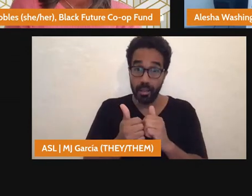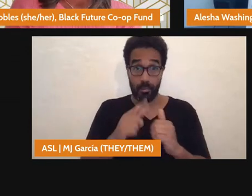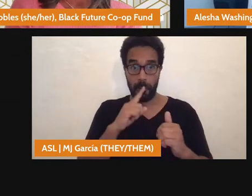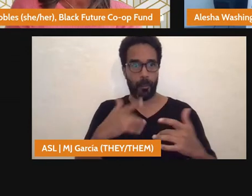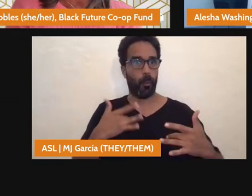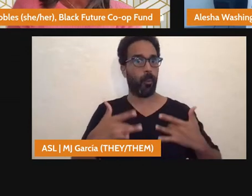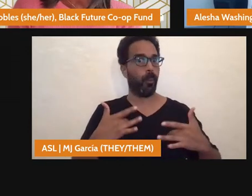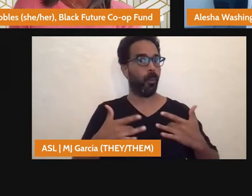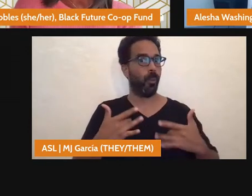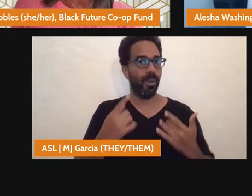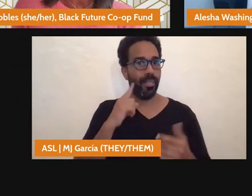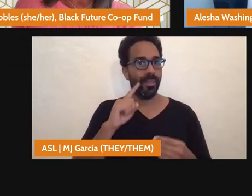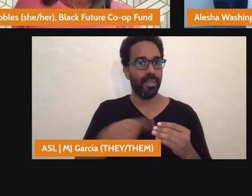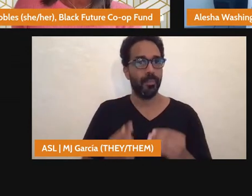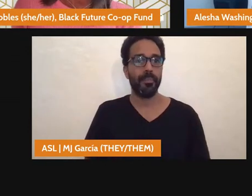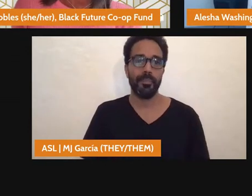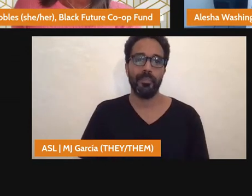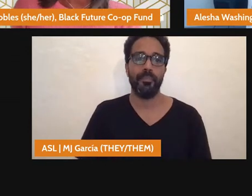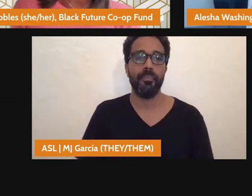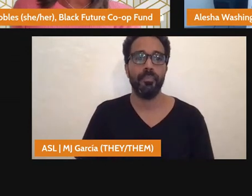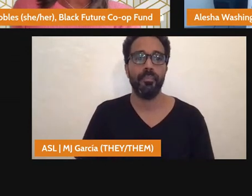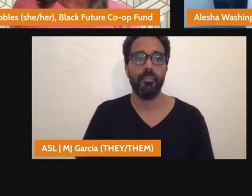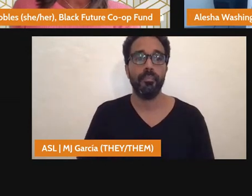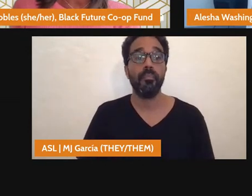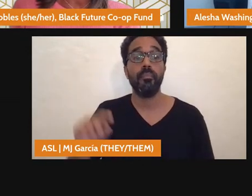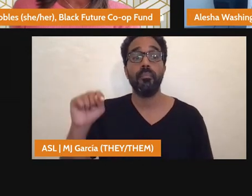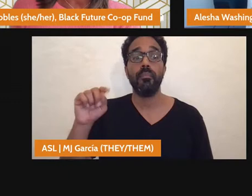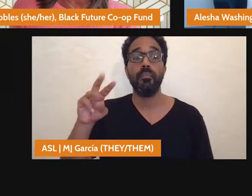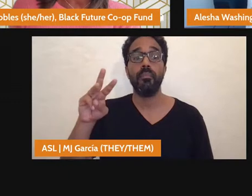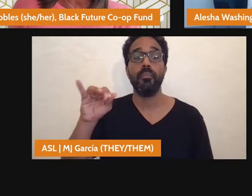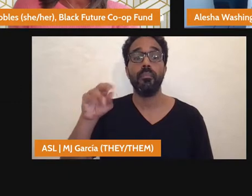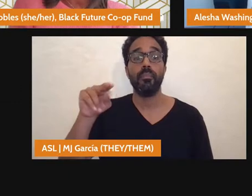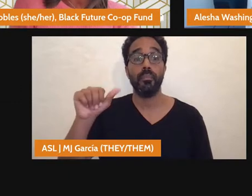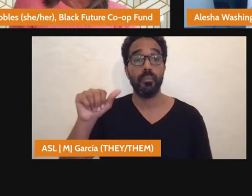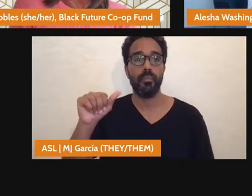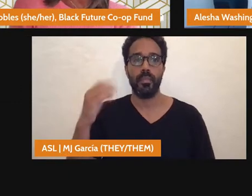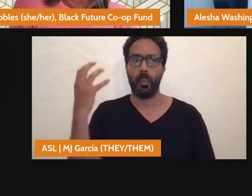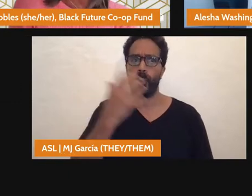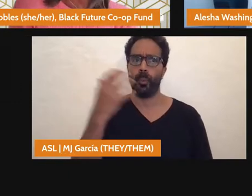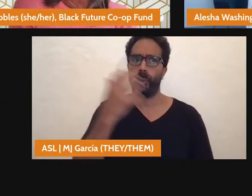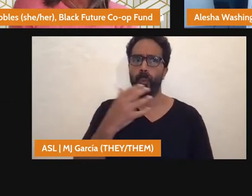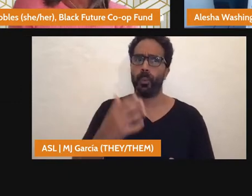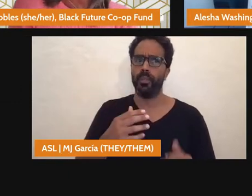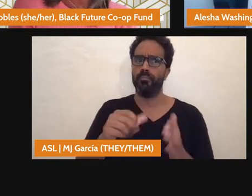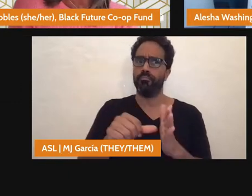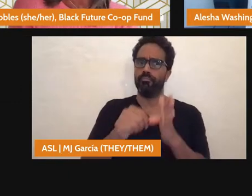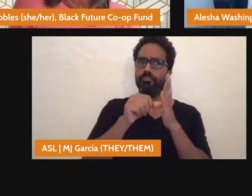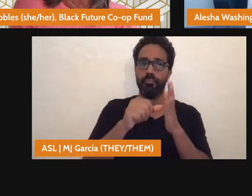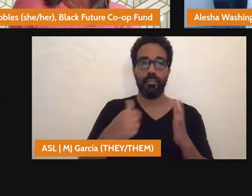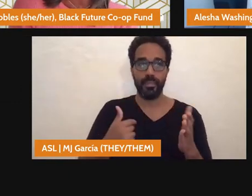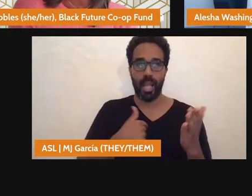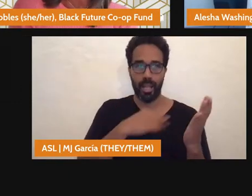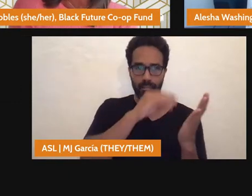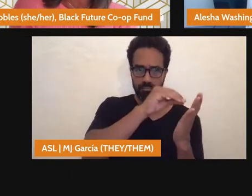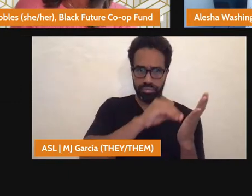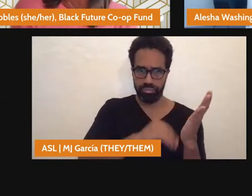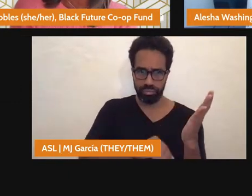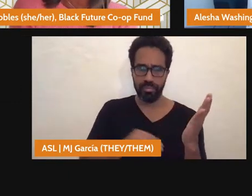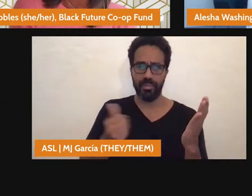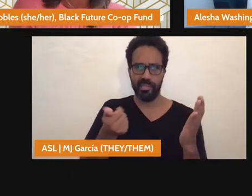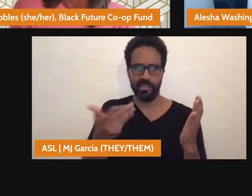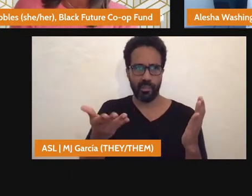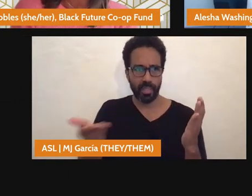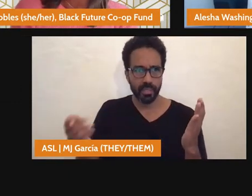Thank you all. I have a lot of really great notes and words that I have written down are, you know, curiosity